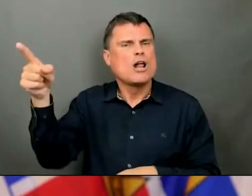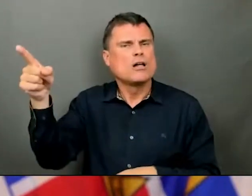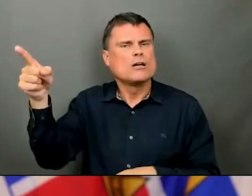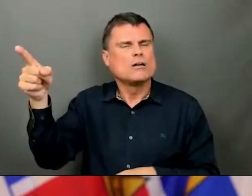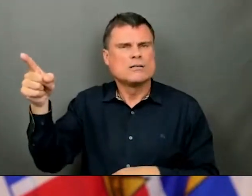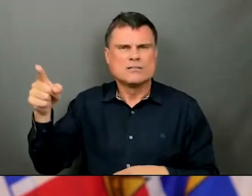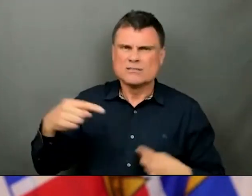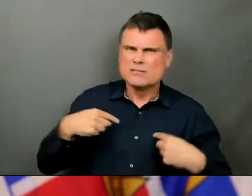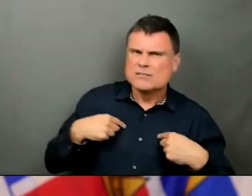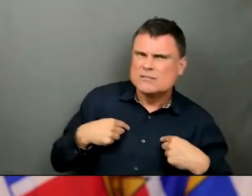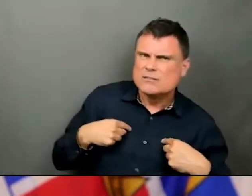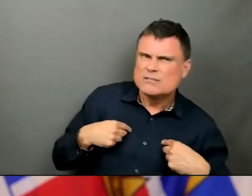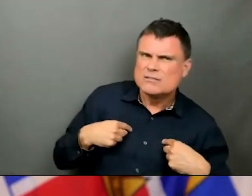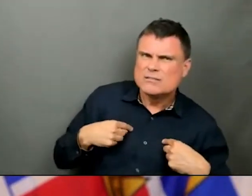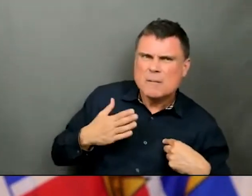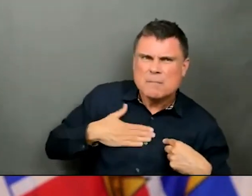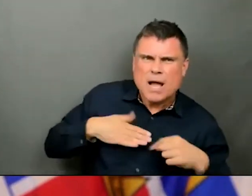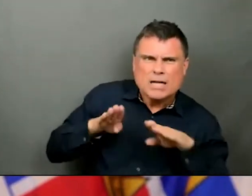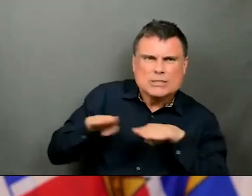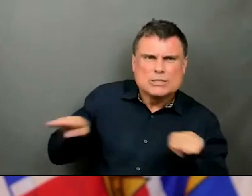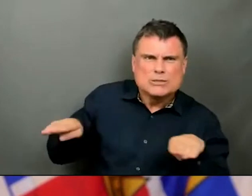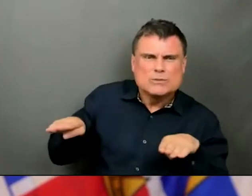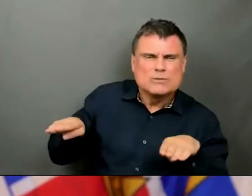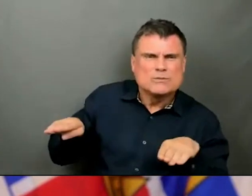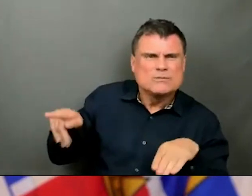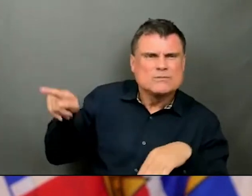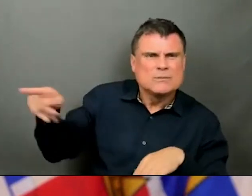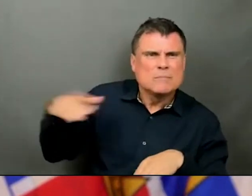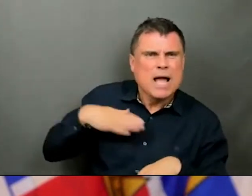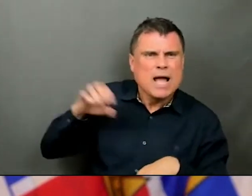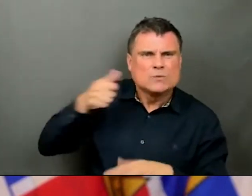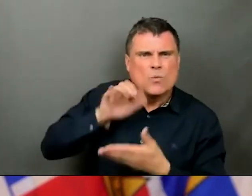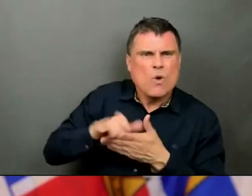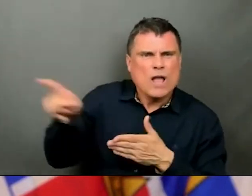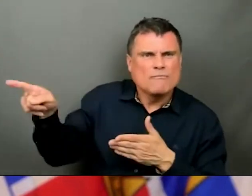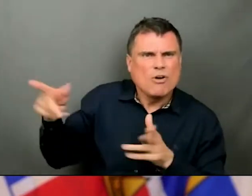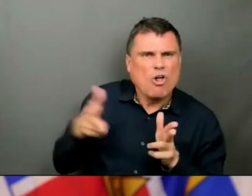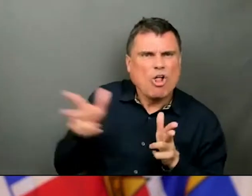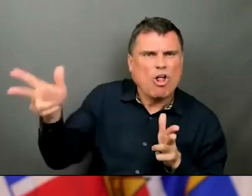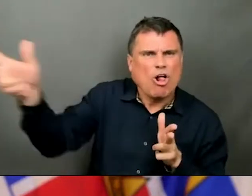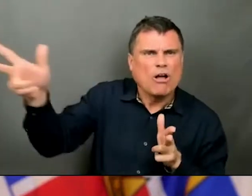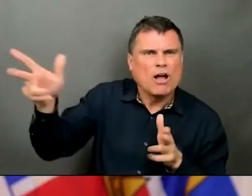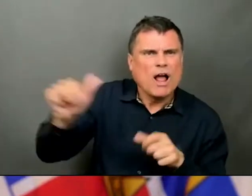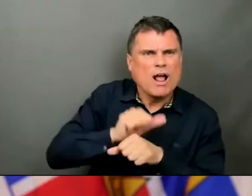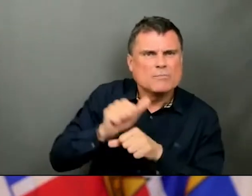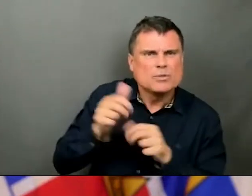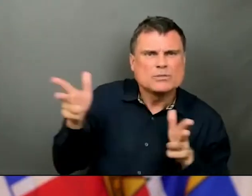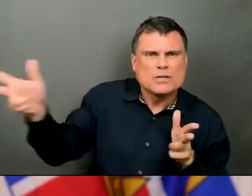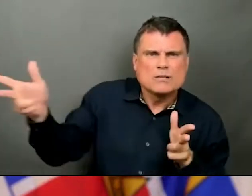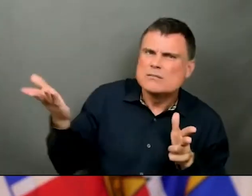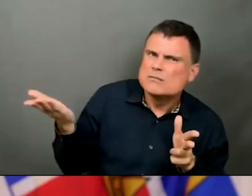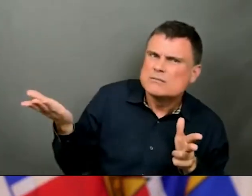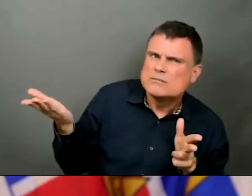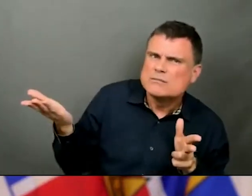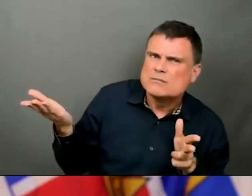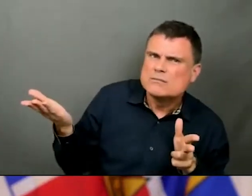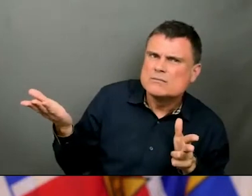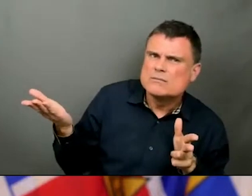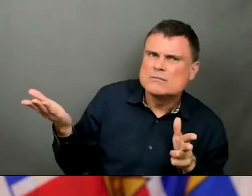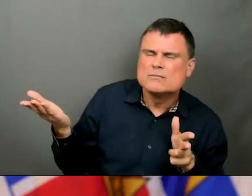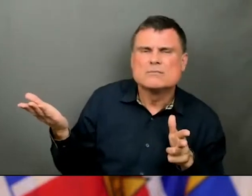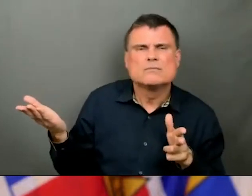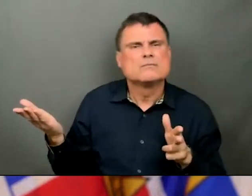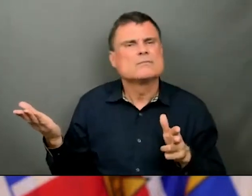into Spirit River, Rycroft, up to Hines Creek area, which is obviously nowhere near the area. And then the other example in the North Piece, I can think